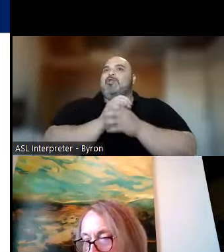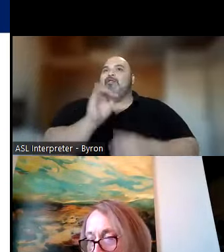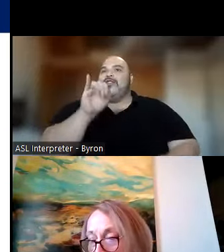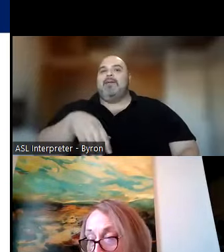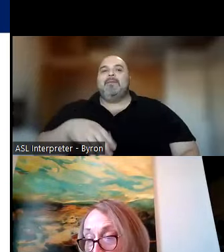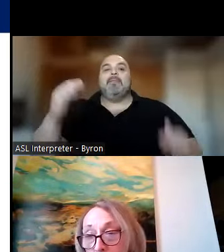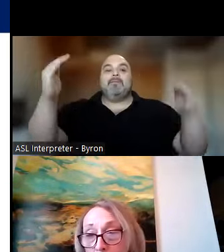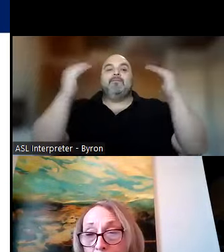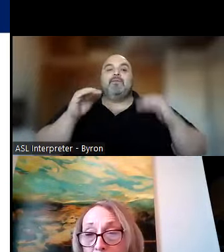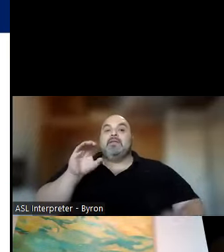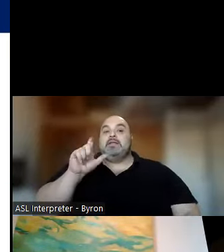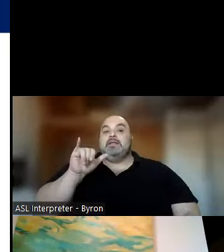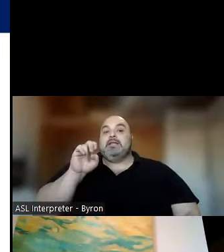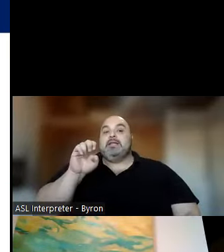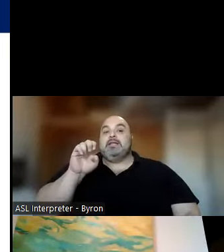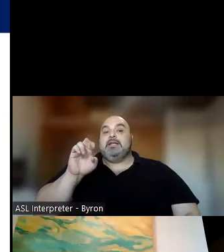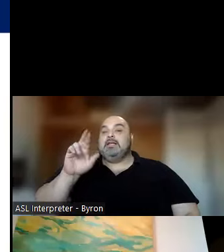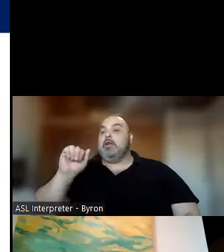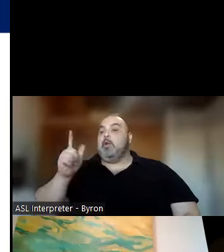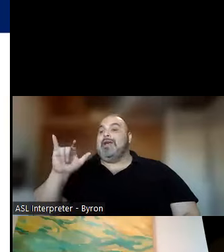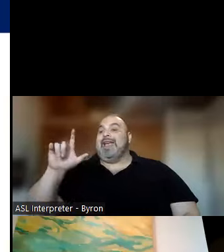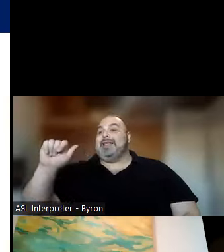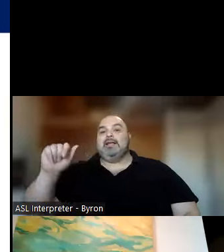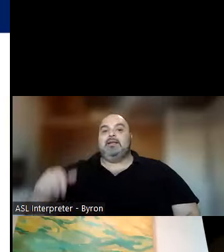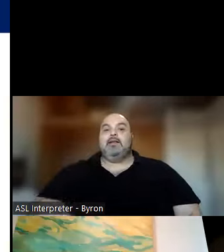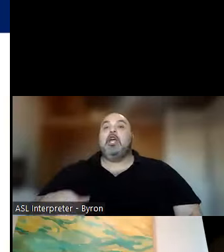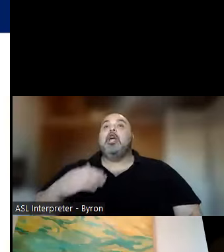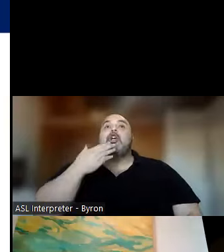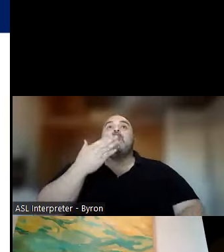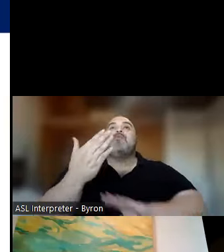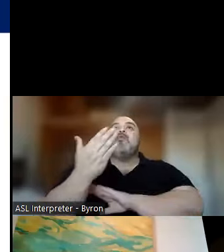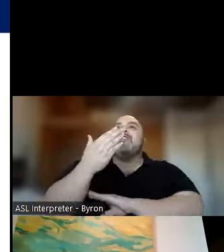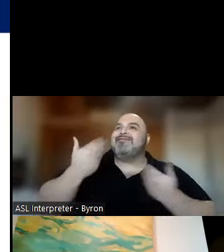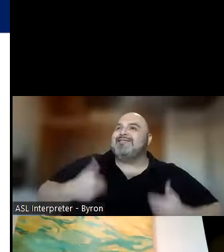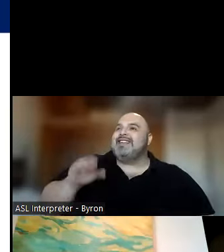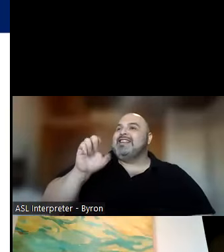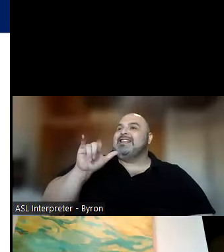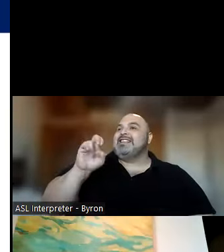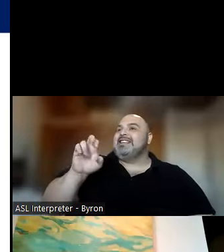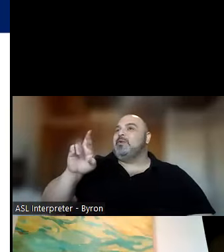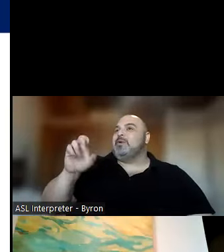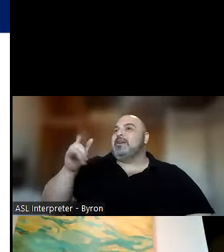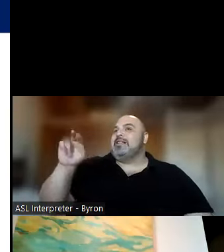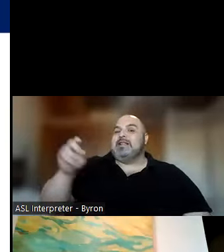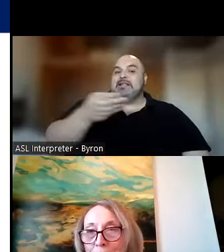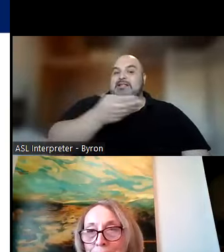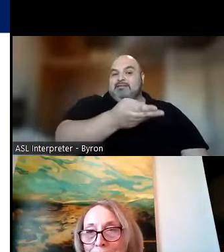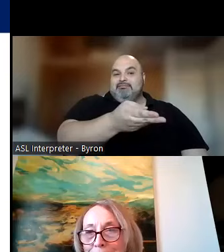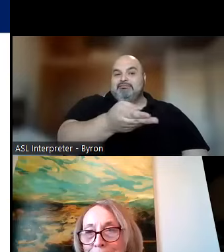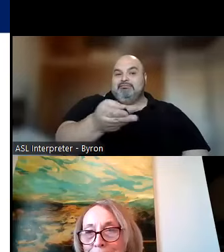Celine Regalia. Good morning, Celine Regalia, Executive Director of Collaborative Care here in Napa,